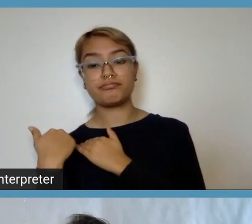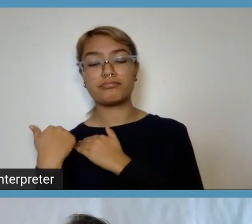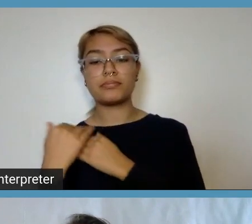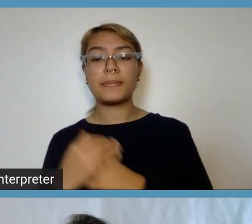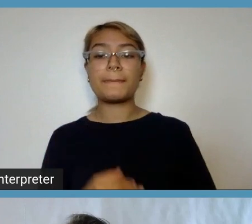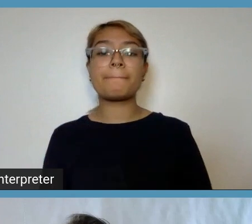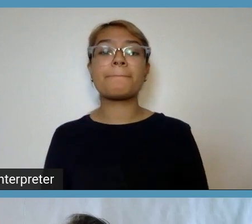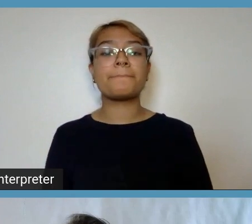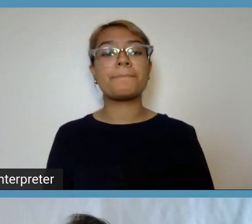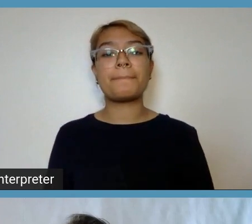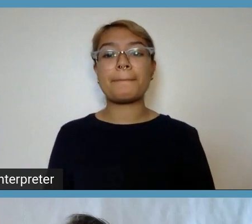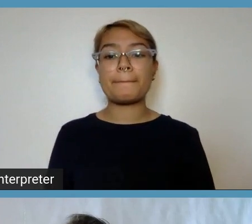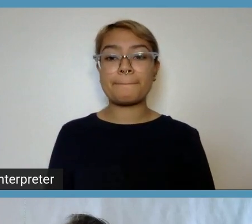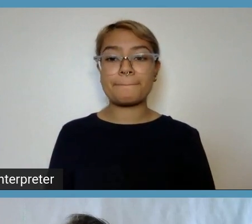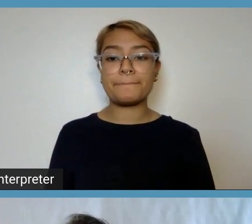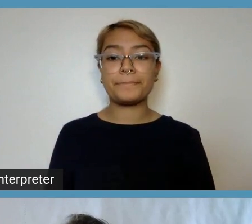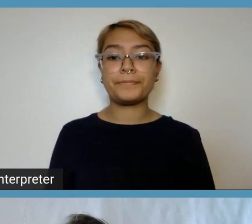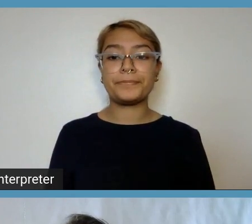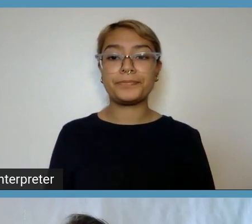Absolutely.